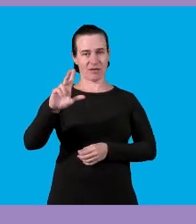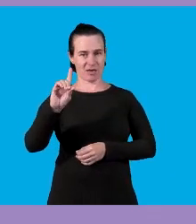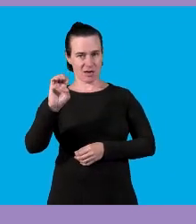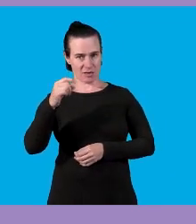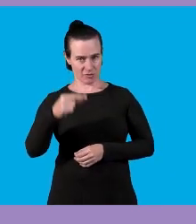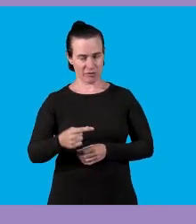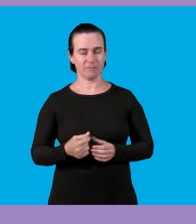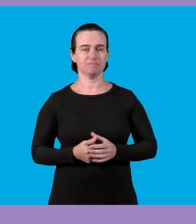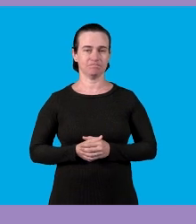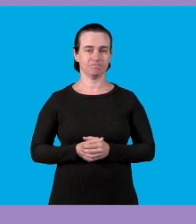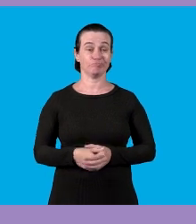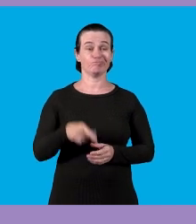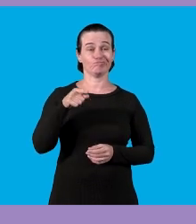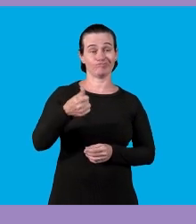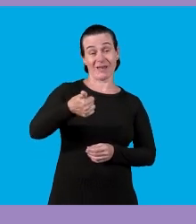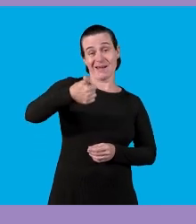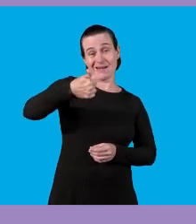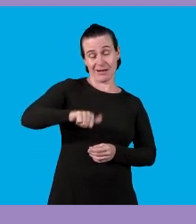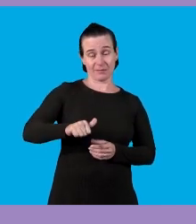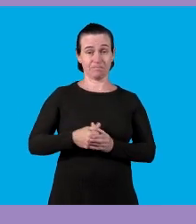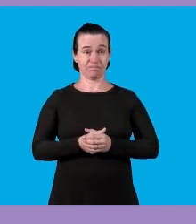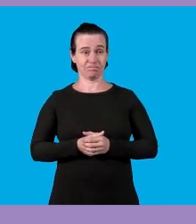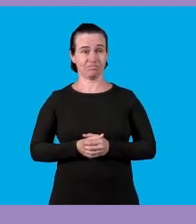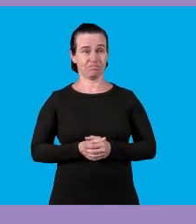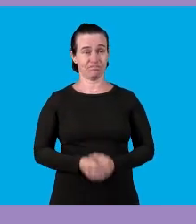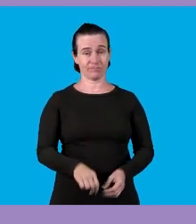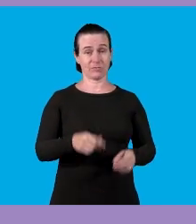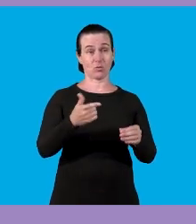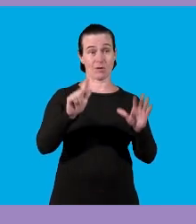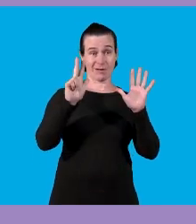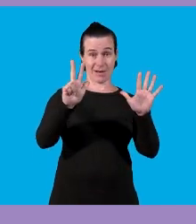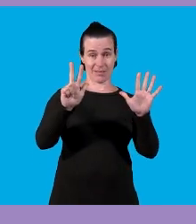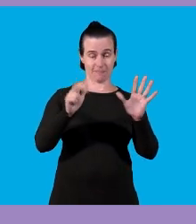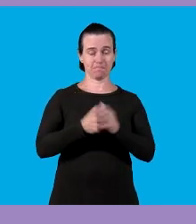degrees. Right, look at the next question.